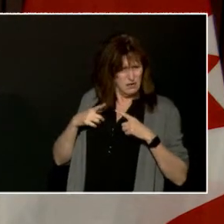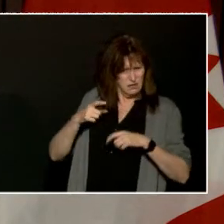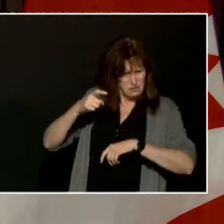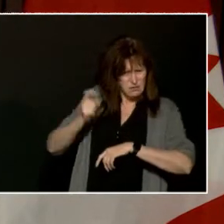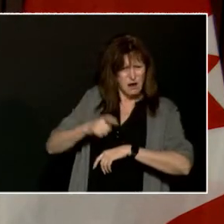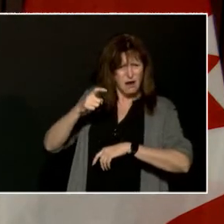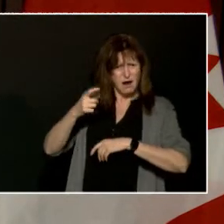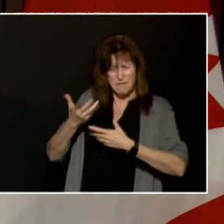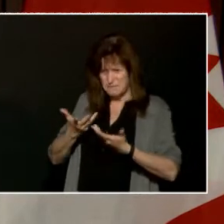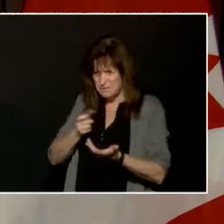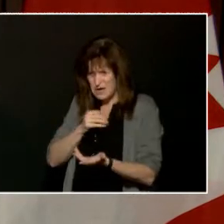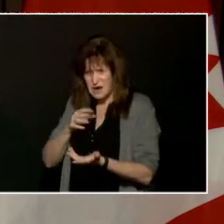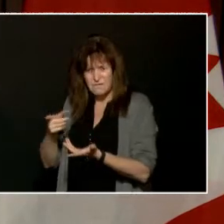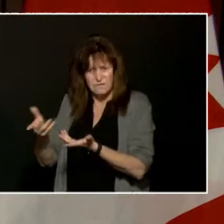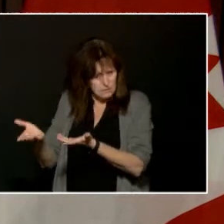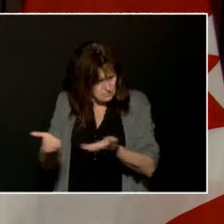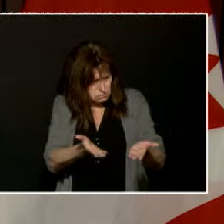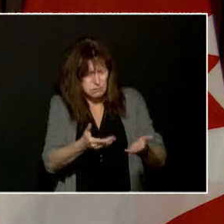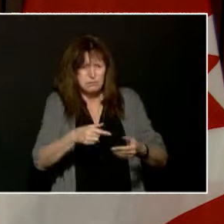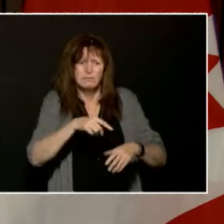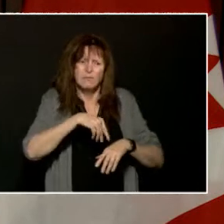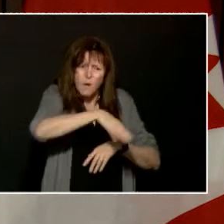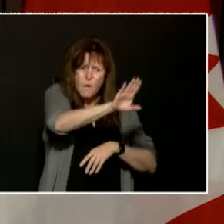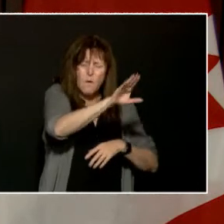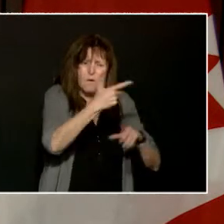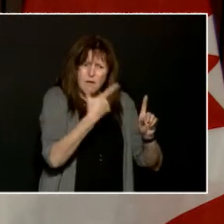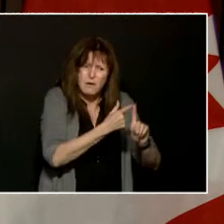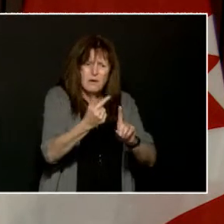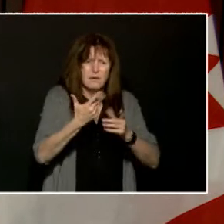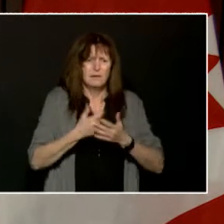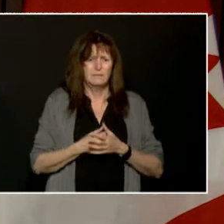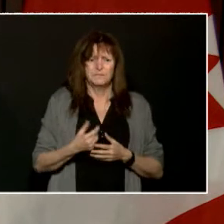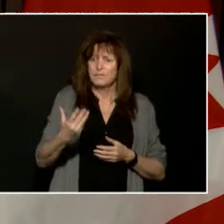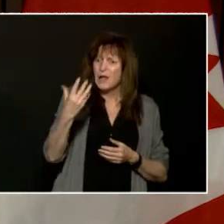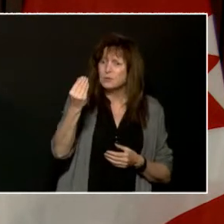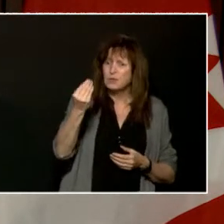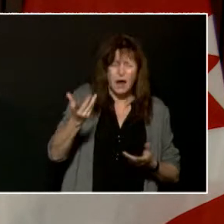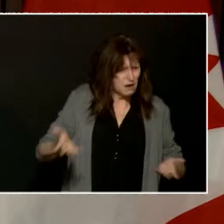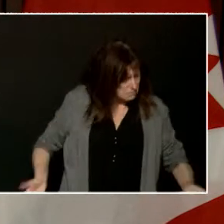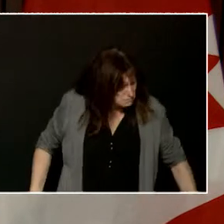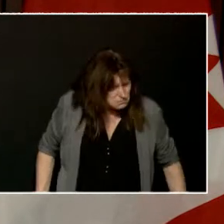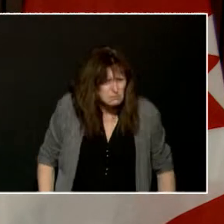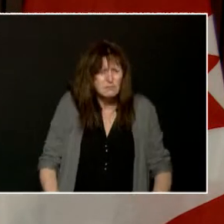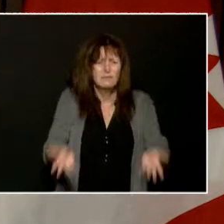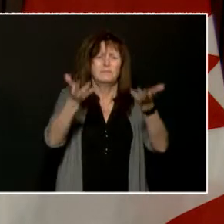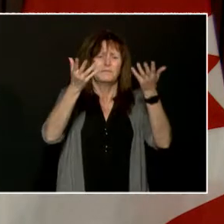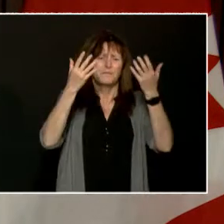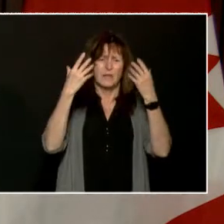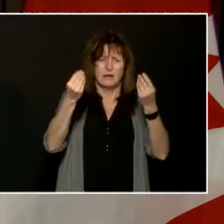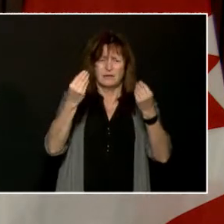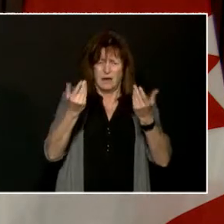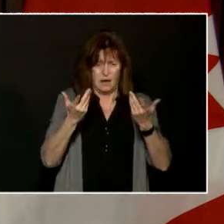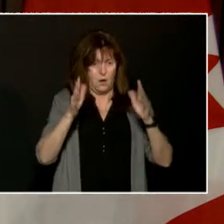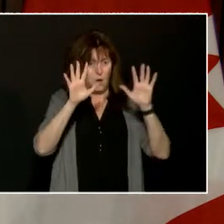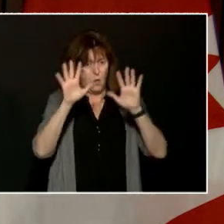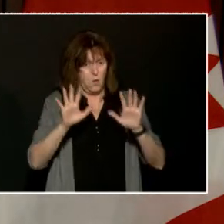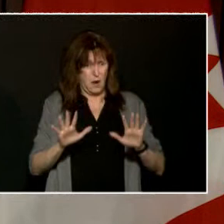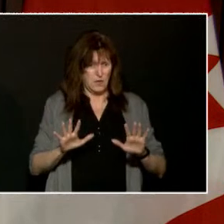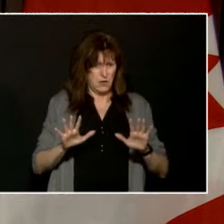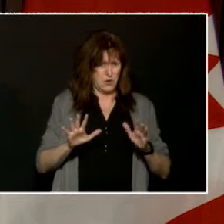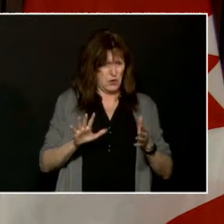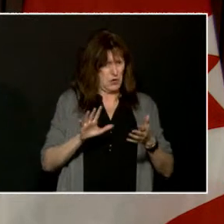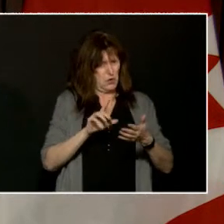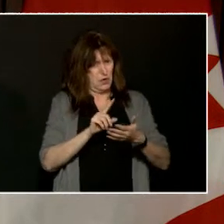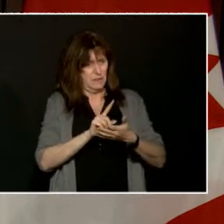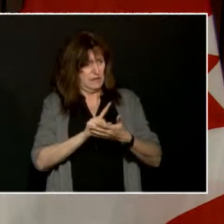it outside. The weather may not be as great next week as it was this week, but if you're meeting folks, please do